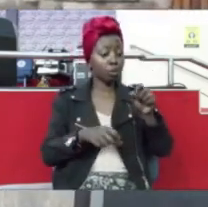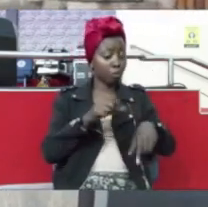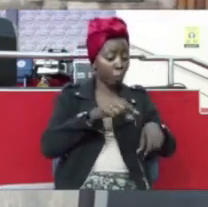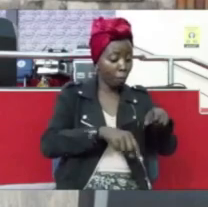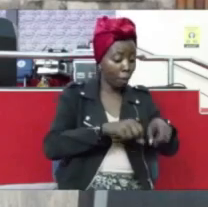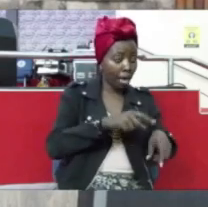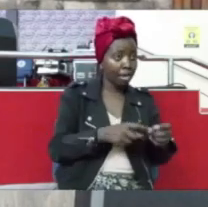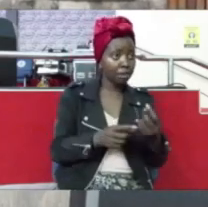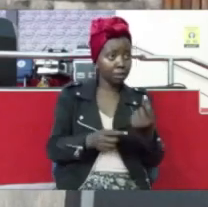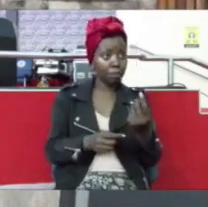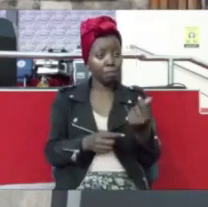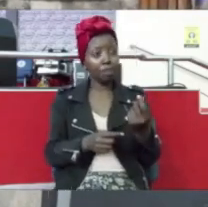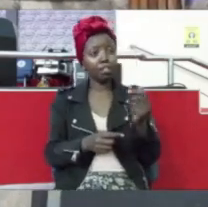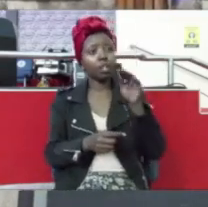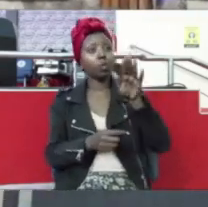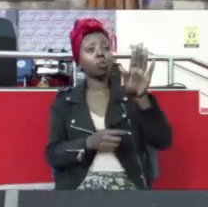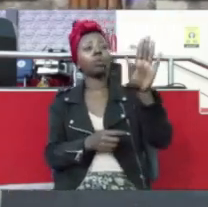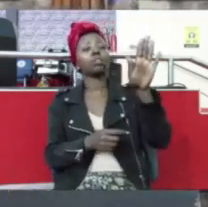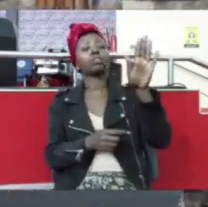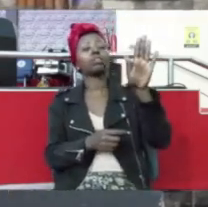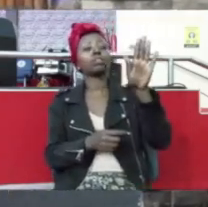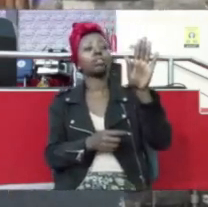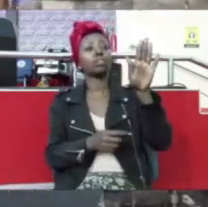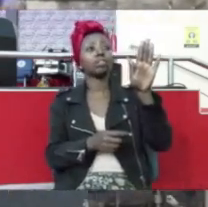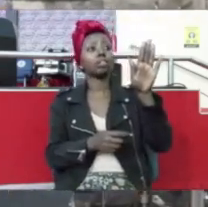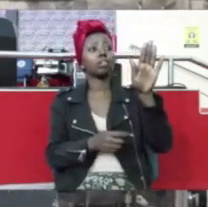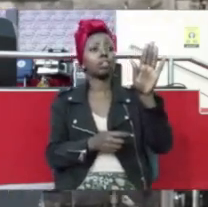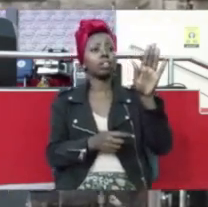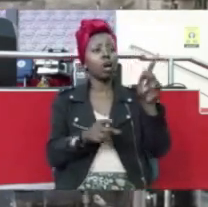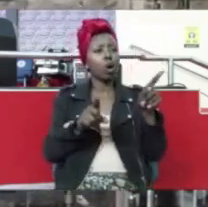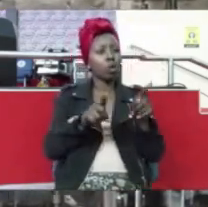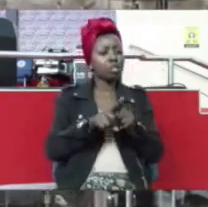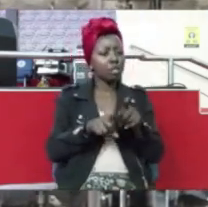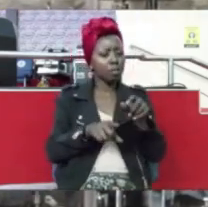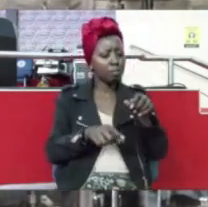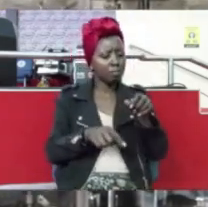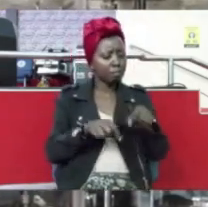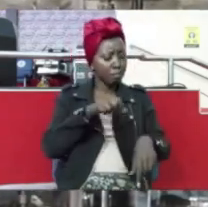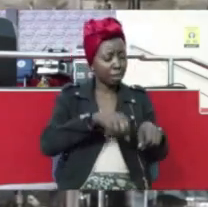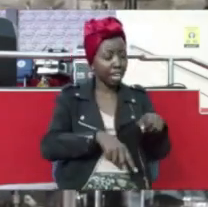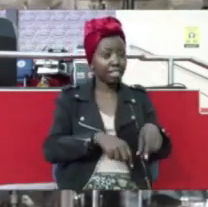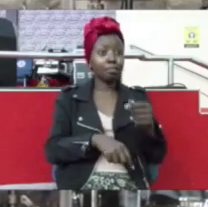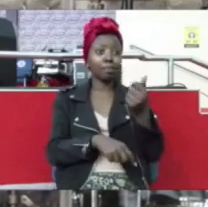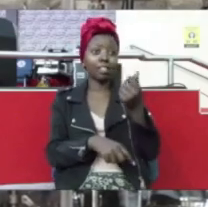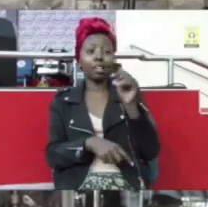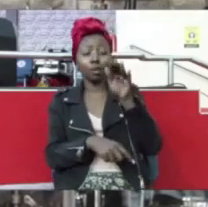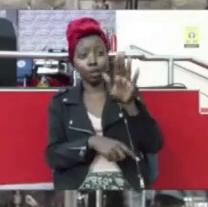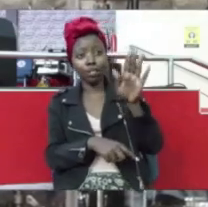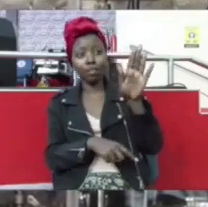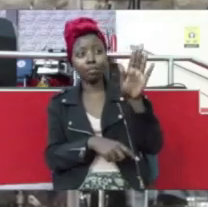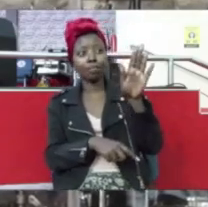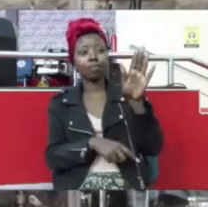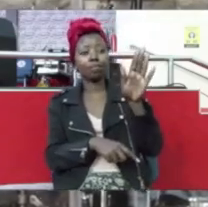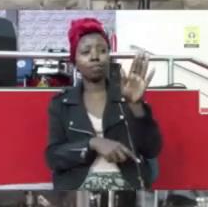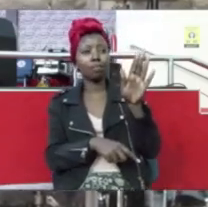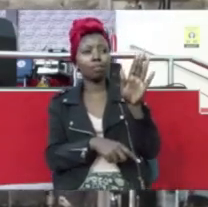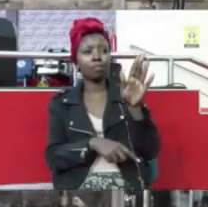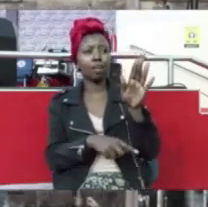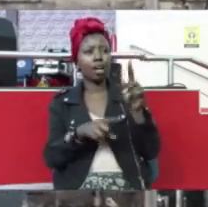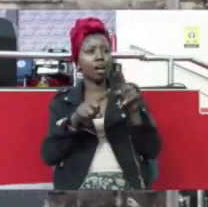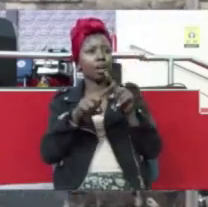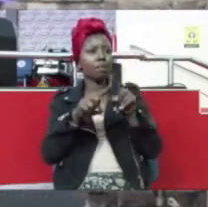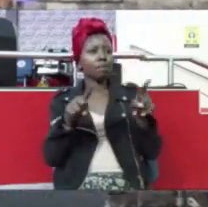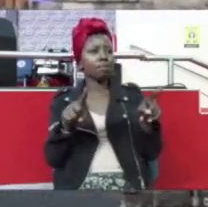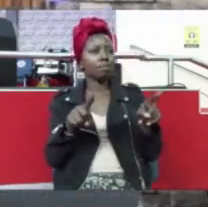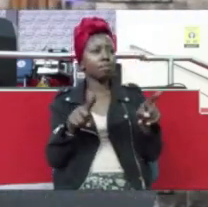finances. Unaweza panda fedha zako. Or sow your finances. Ama panda mbegu fedha zako. But you don't have to